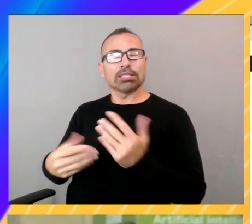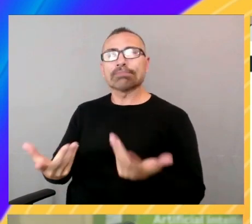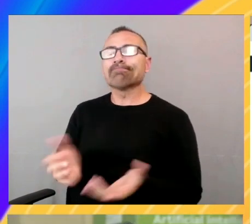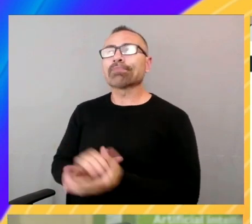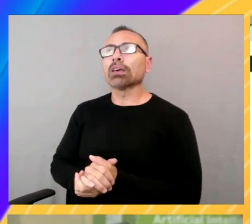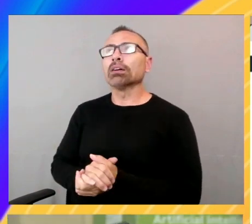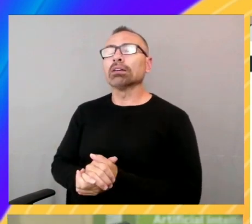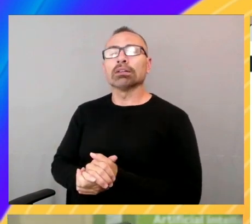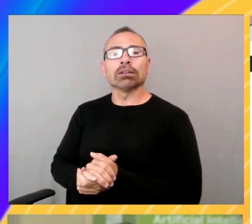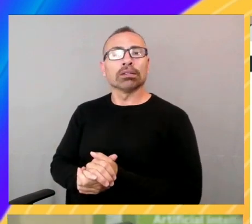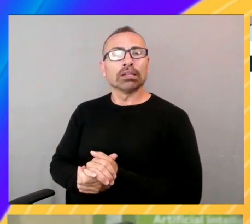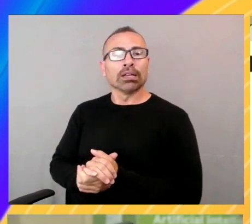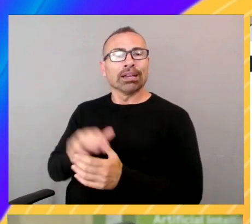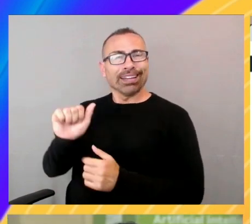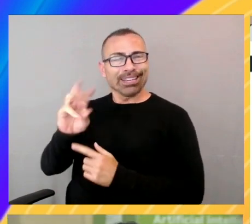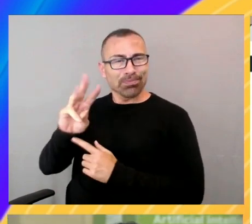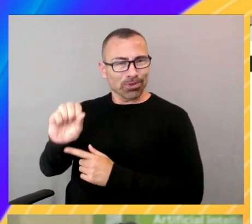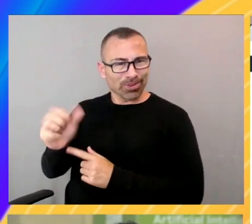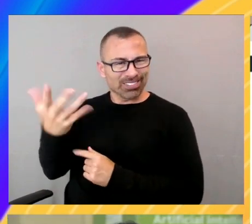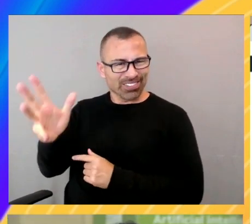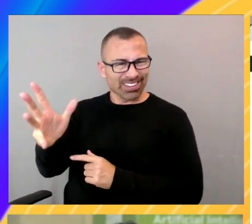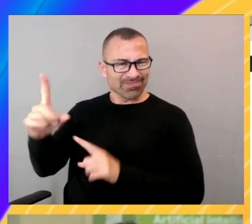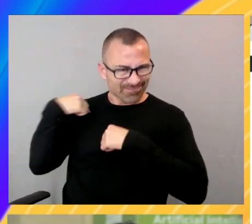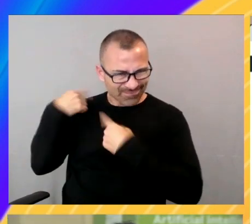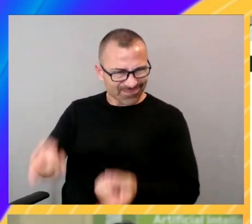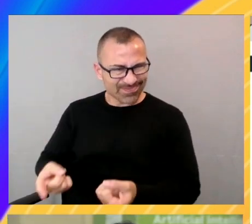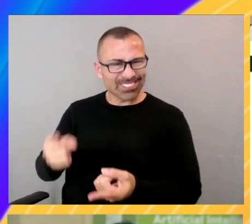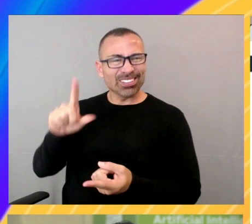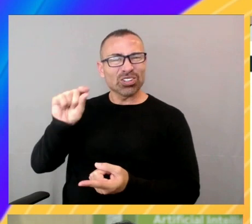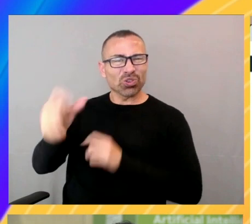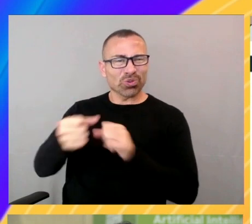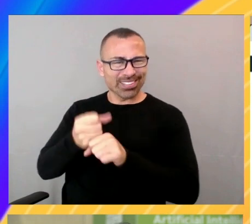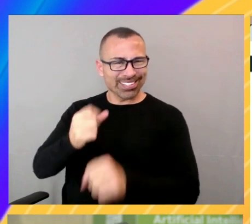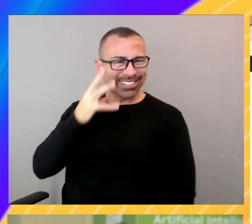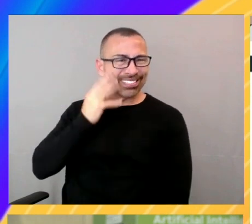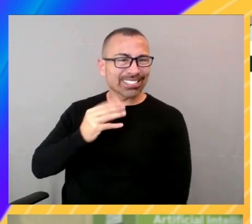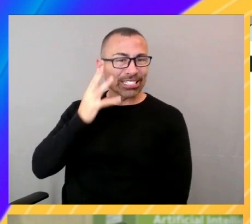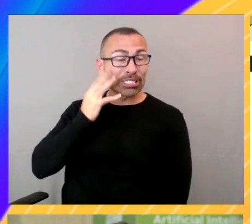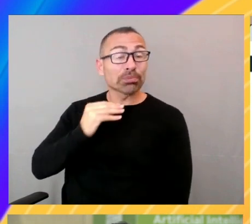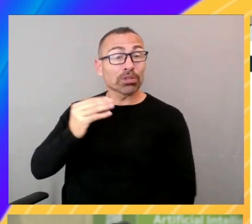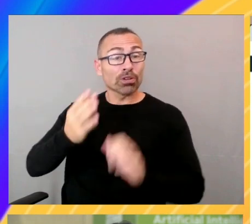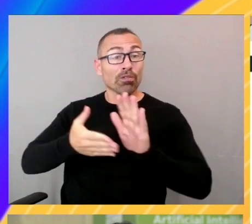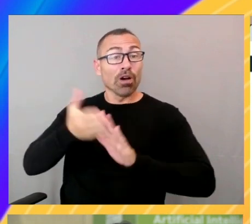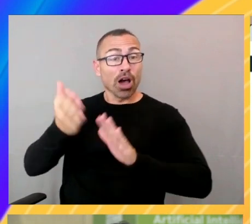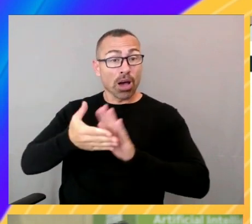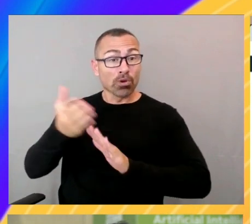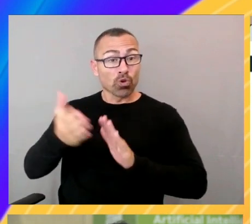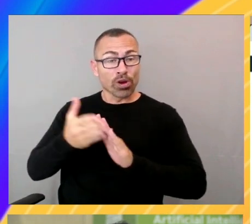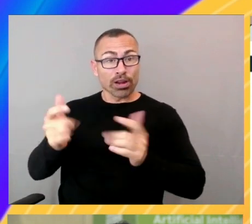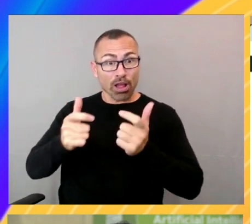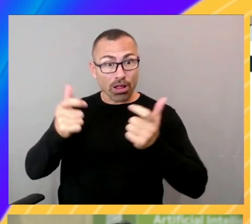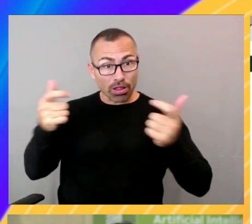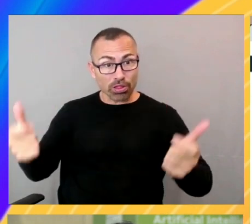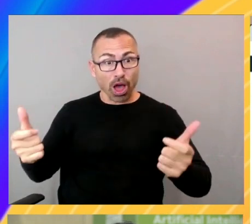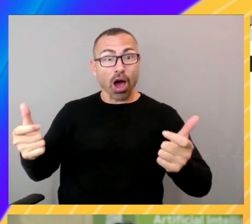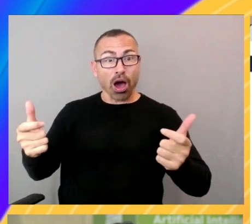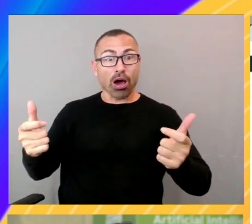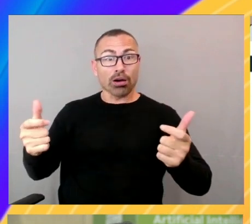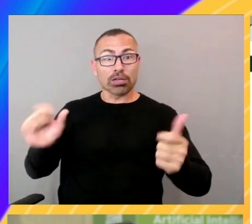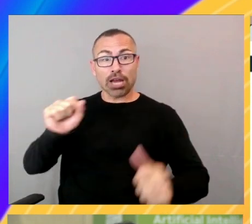have the experience. It's 20 years of operate large-scale application. We use that to build